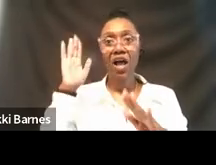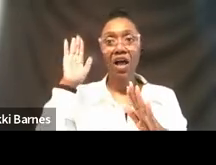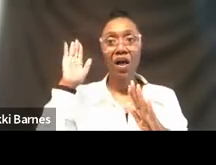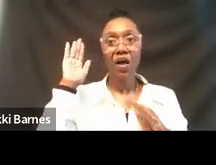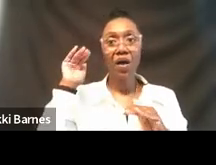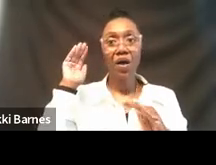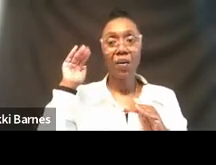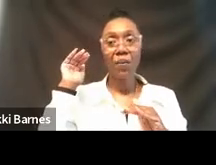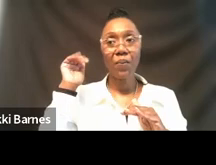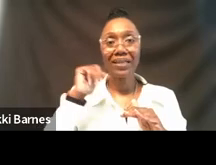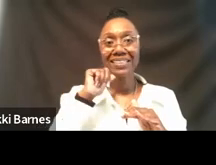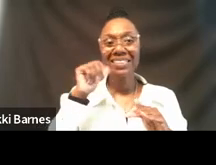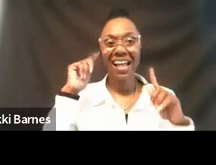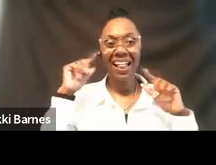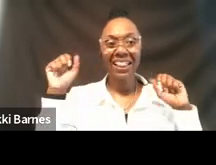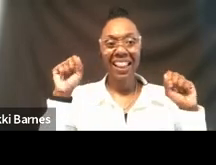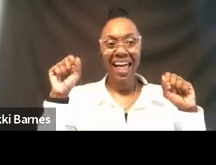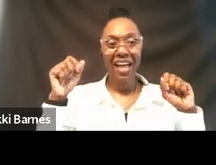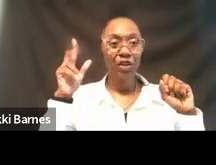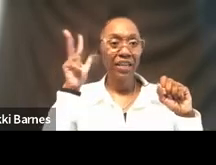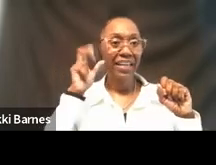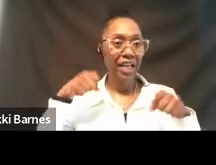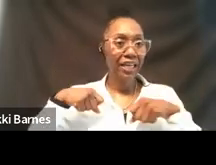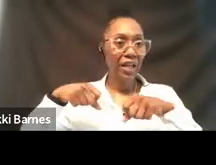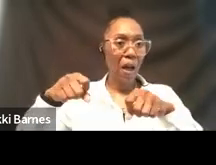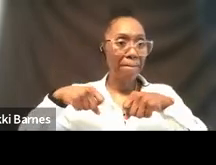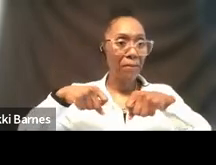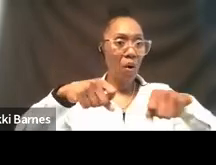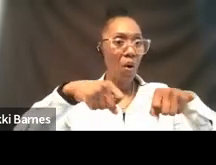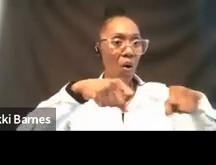it's not too loud. It might be. Is it loud?